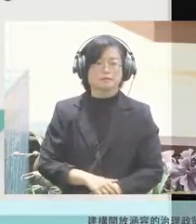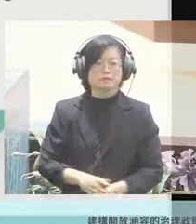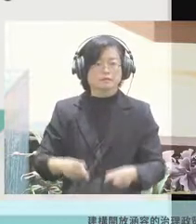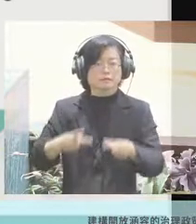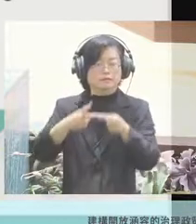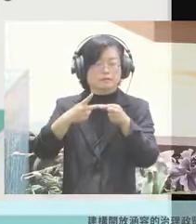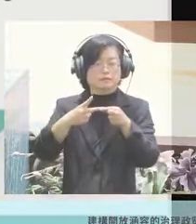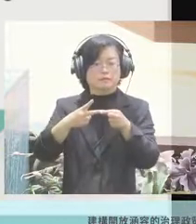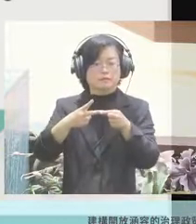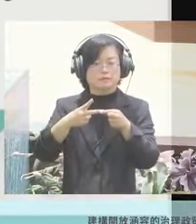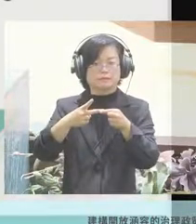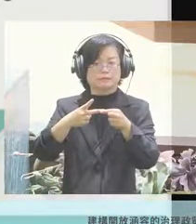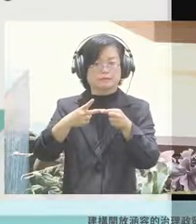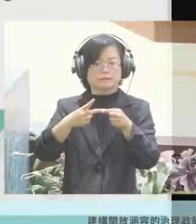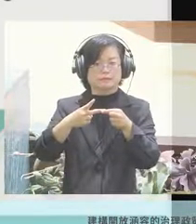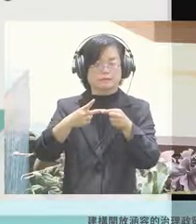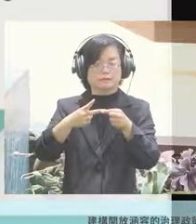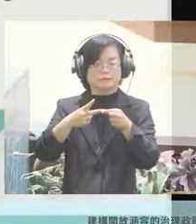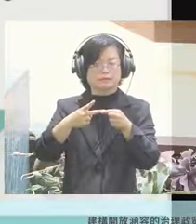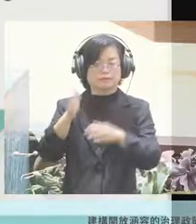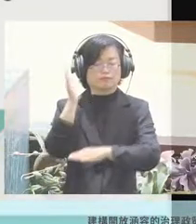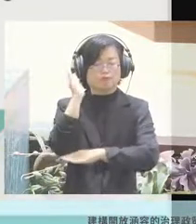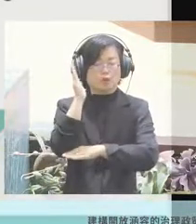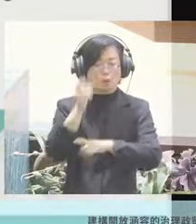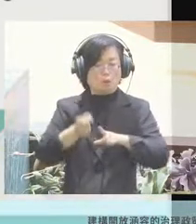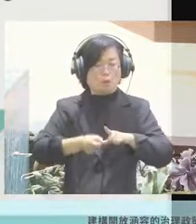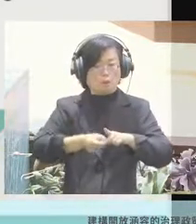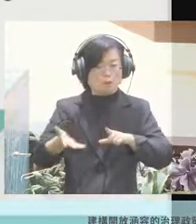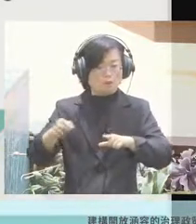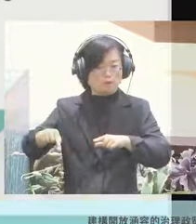government strategy is the development of comprehensive data catalog.